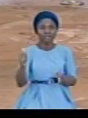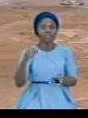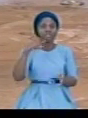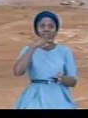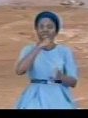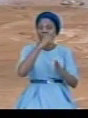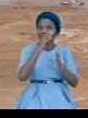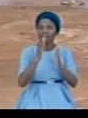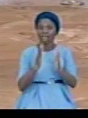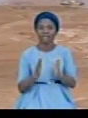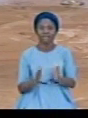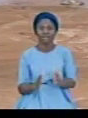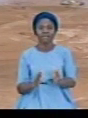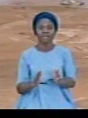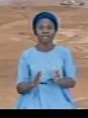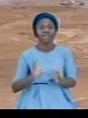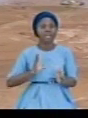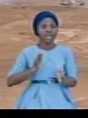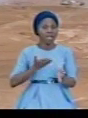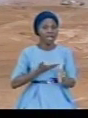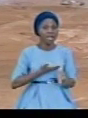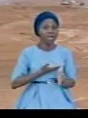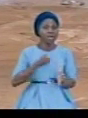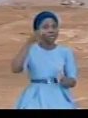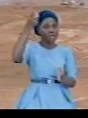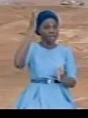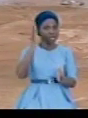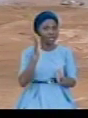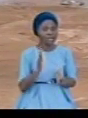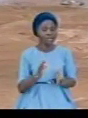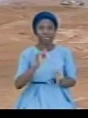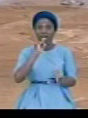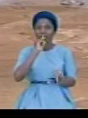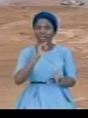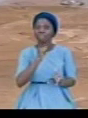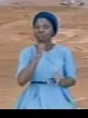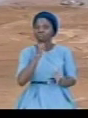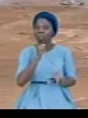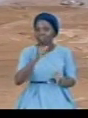liar. Ah, God cannot